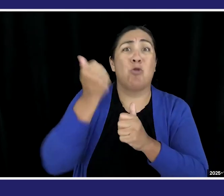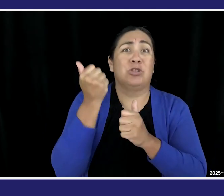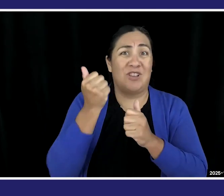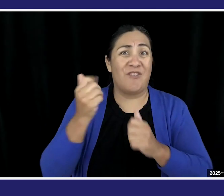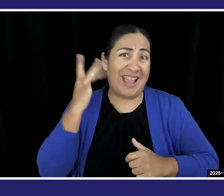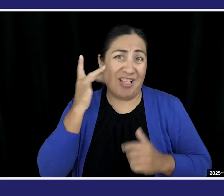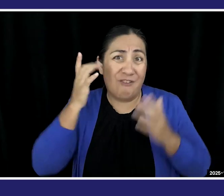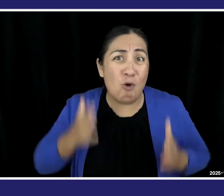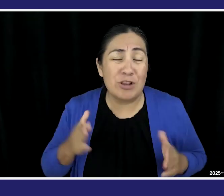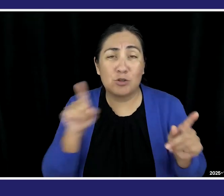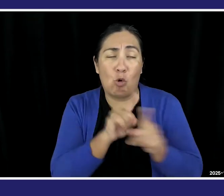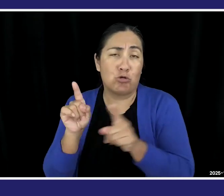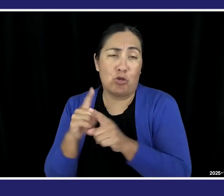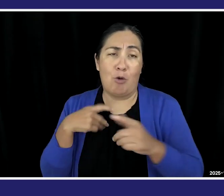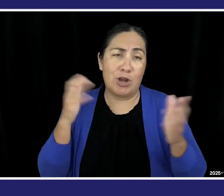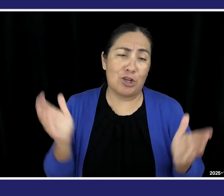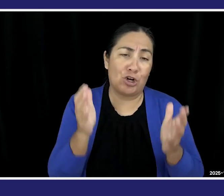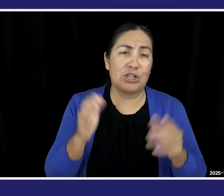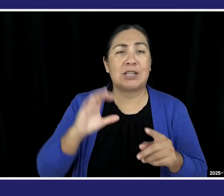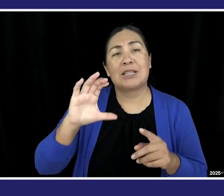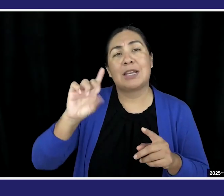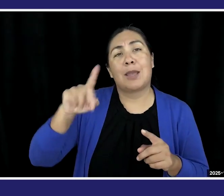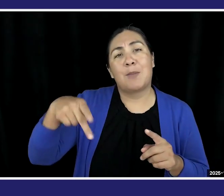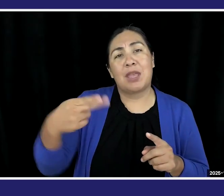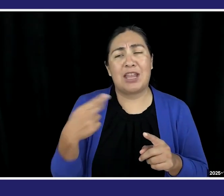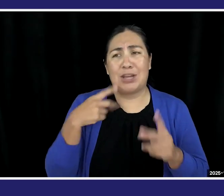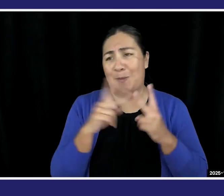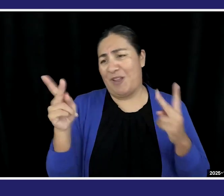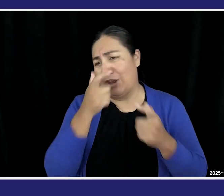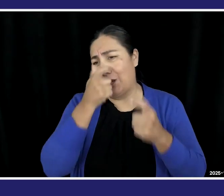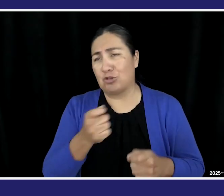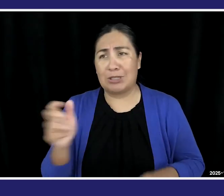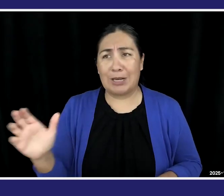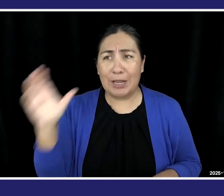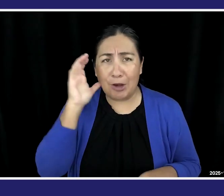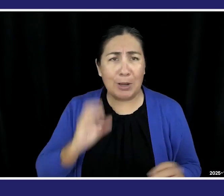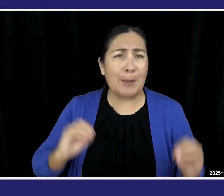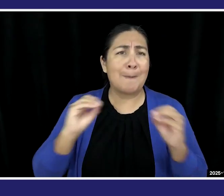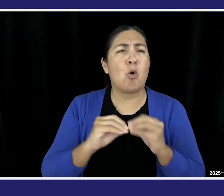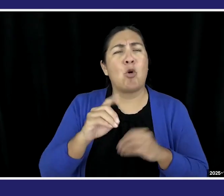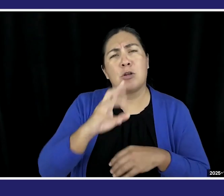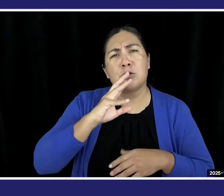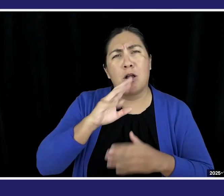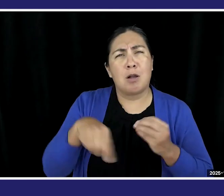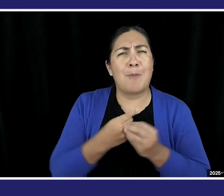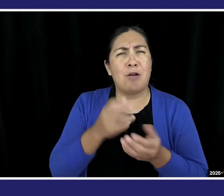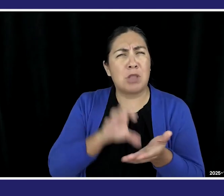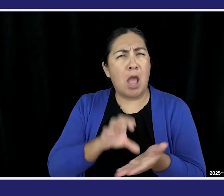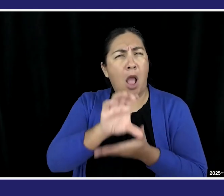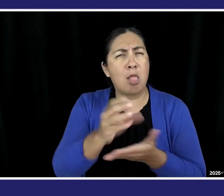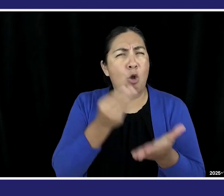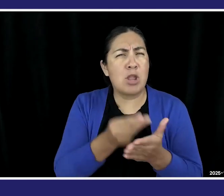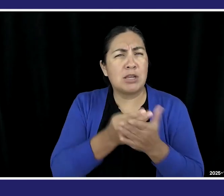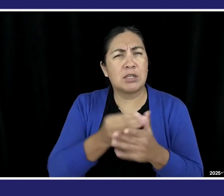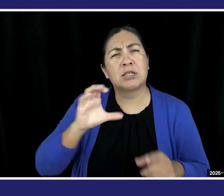encourage CDPH, and I'm very interested in hearing more about the allocation of the CBO funding